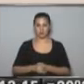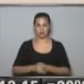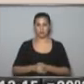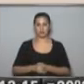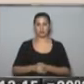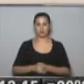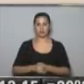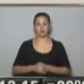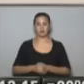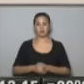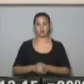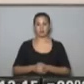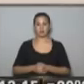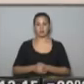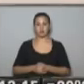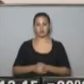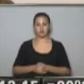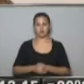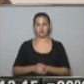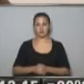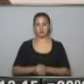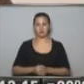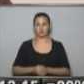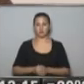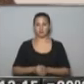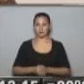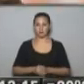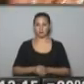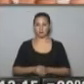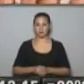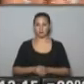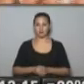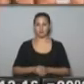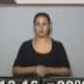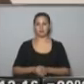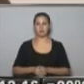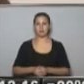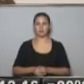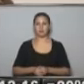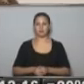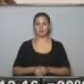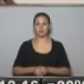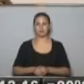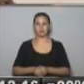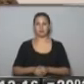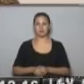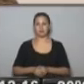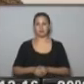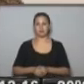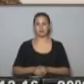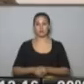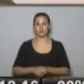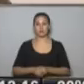good. And I had beef, because that's the thing I've been hearing since months before I got here. You have to get Argentinian